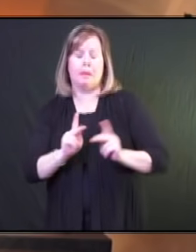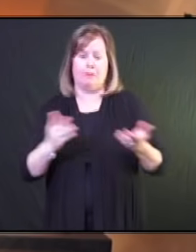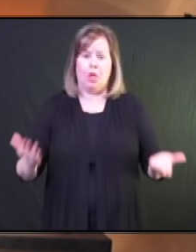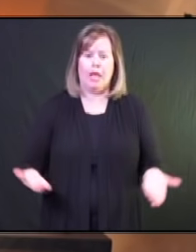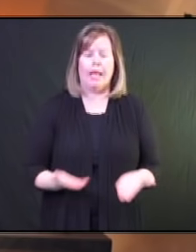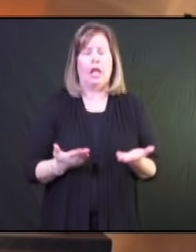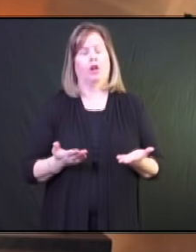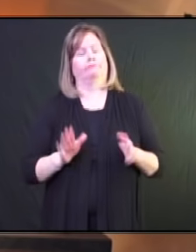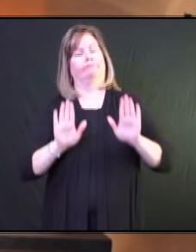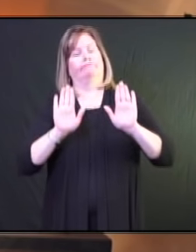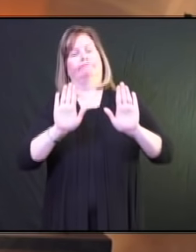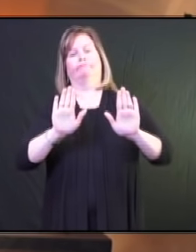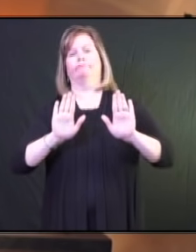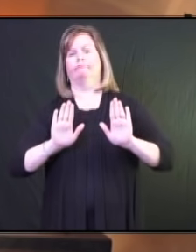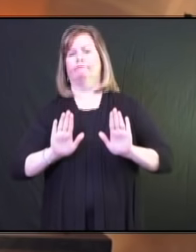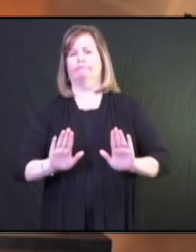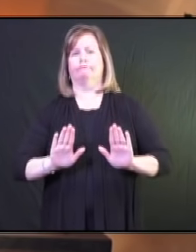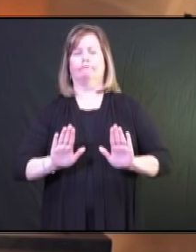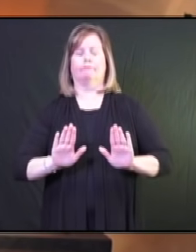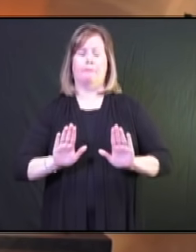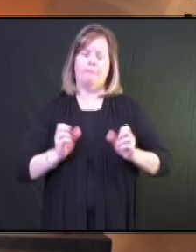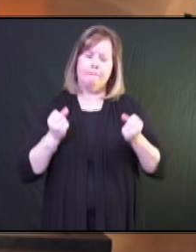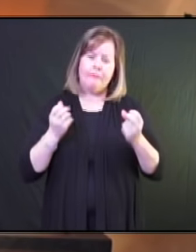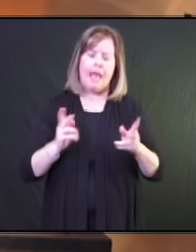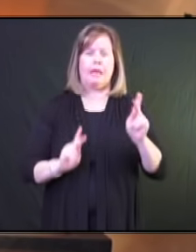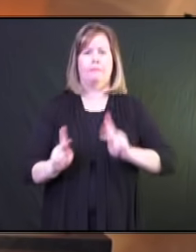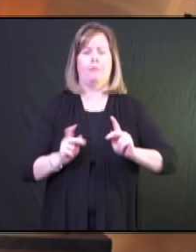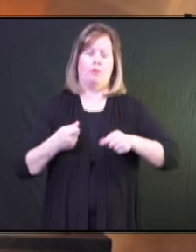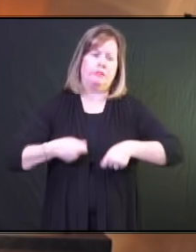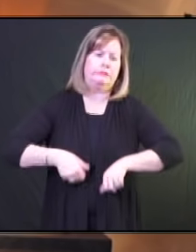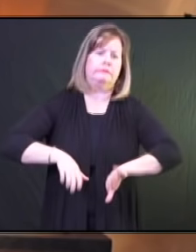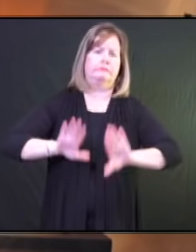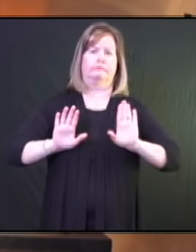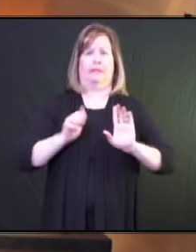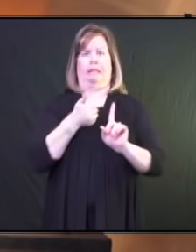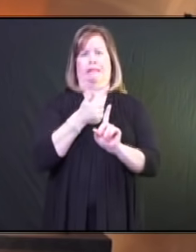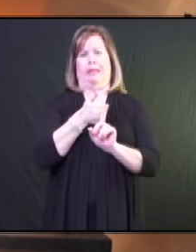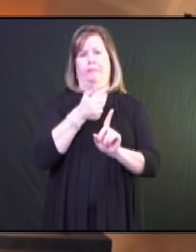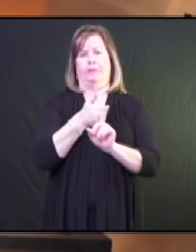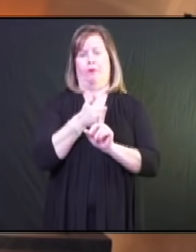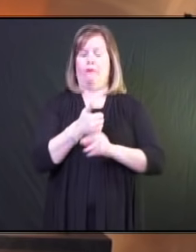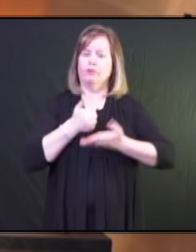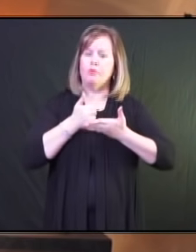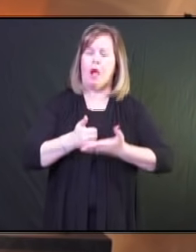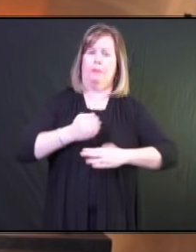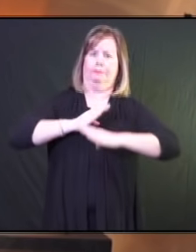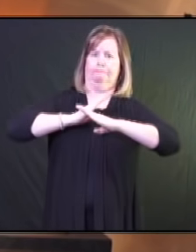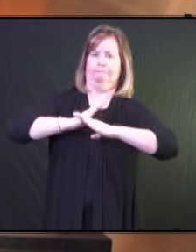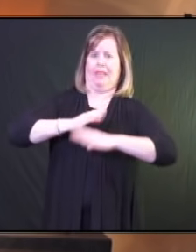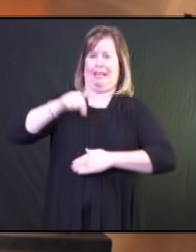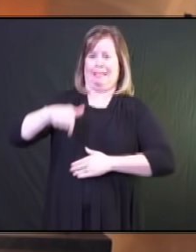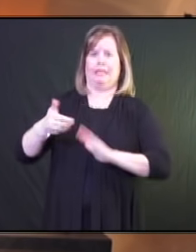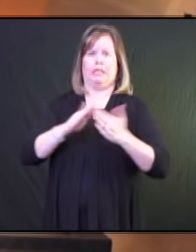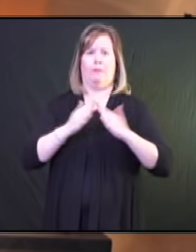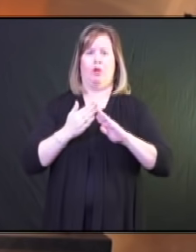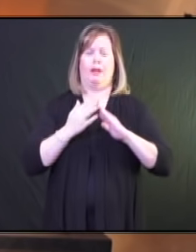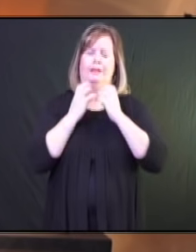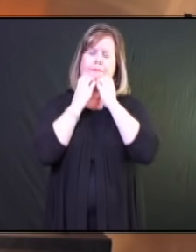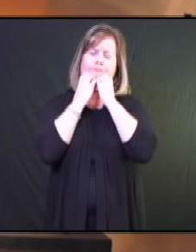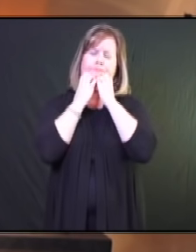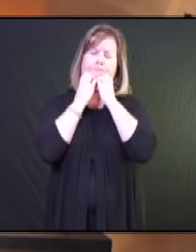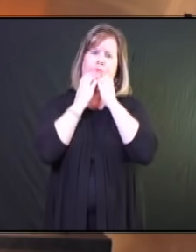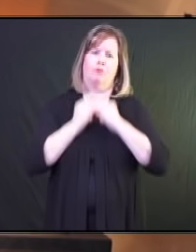have given so much of themselves during this crisis to protect this community, which is so precious to all of